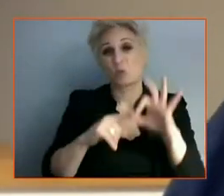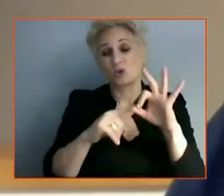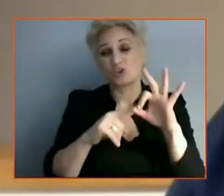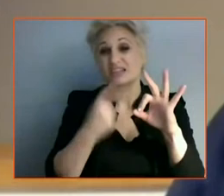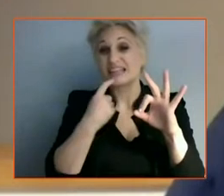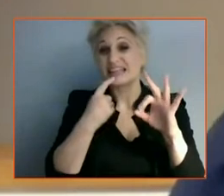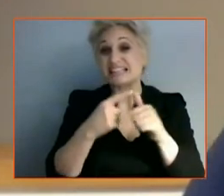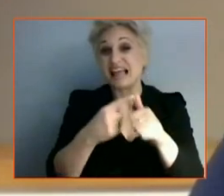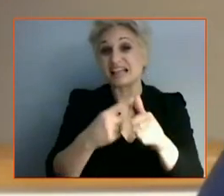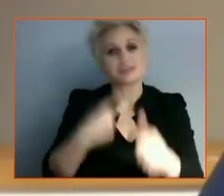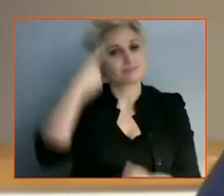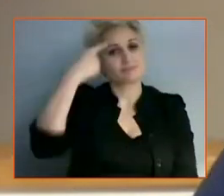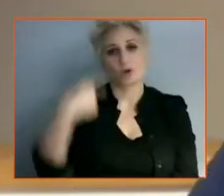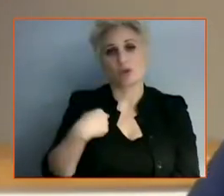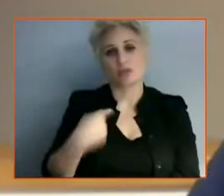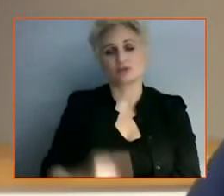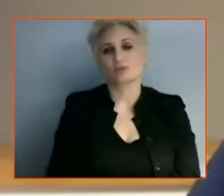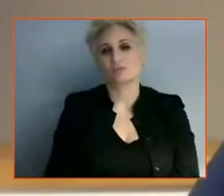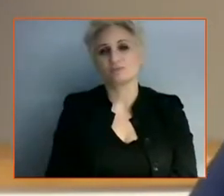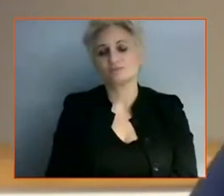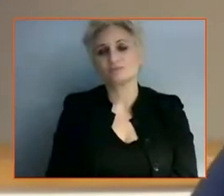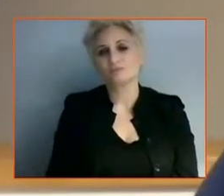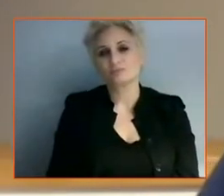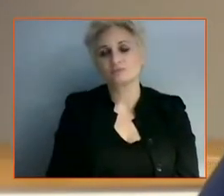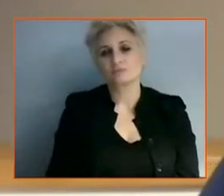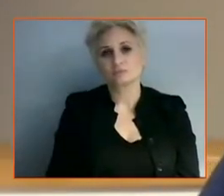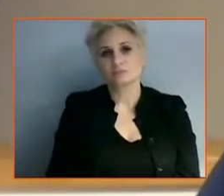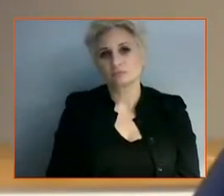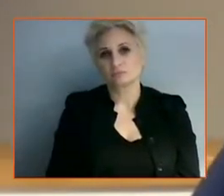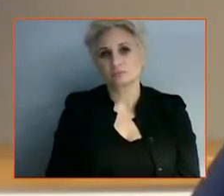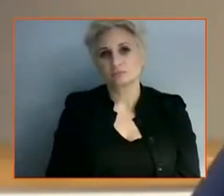to. Any thoughts, Chlöe Swarbrick?